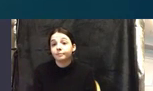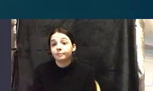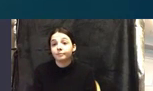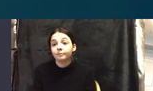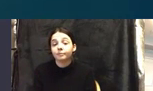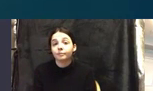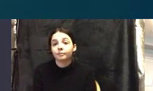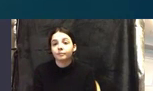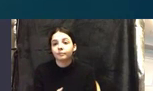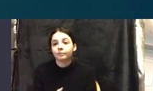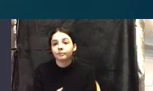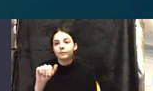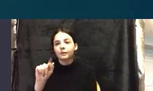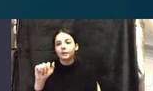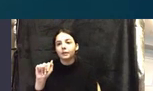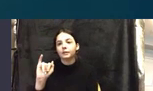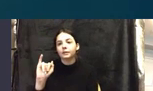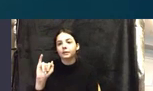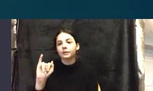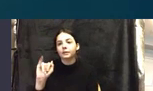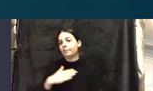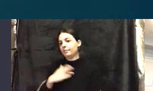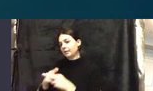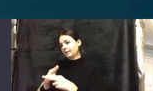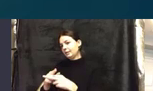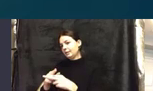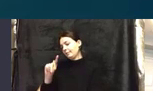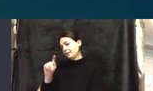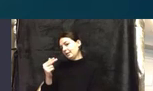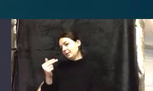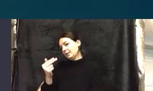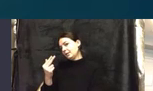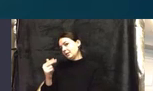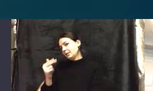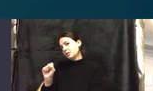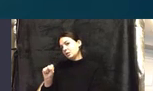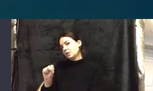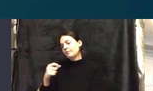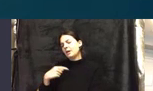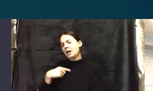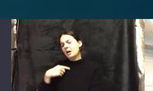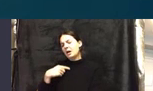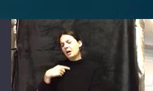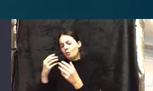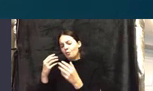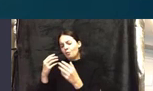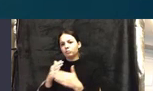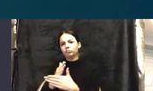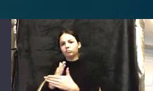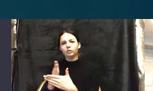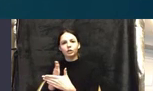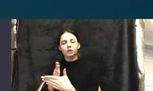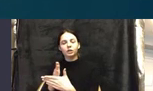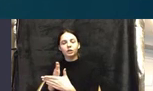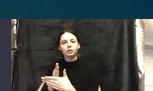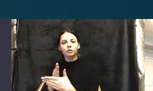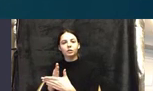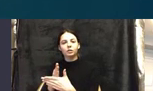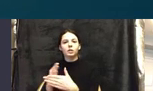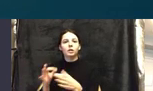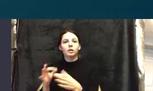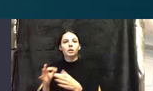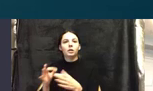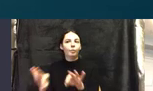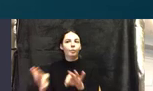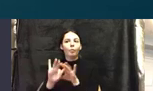Atia, this is Tasha. I want to share with you some of the really profound statements that are being made in